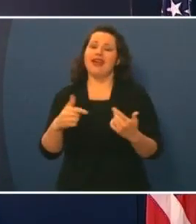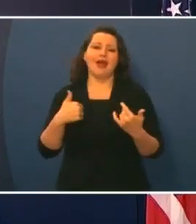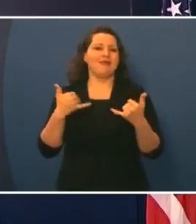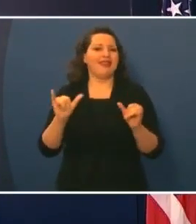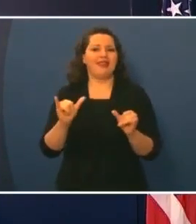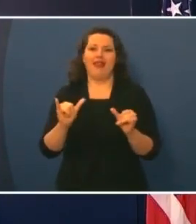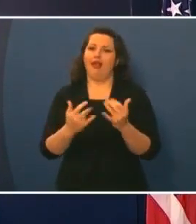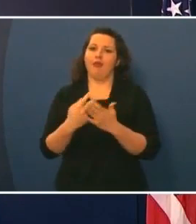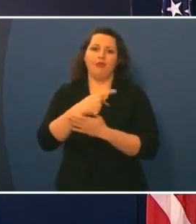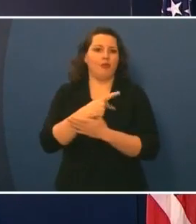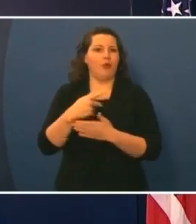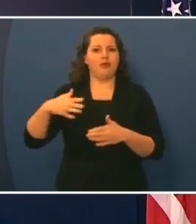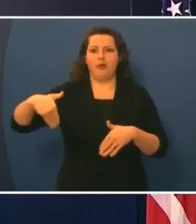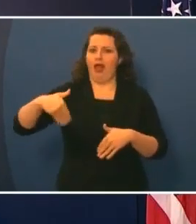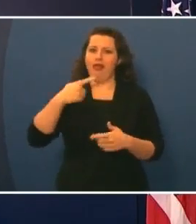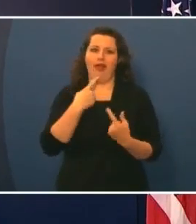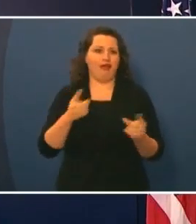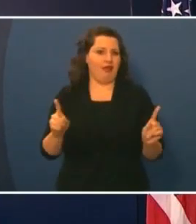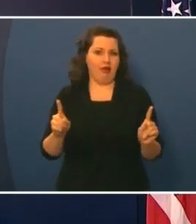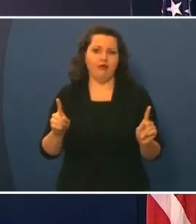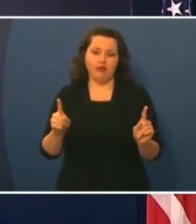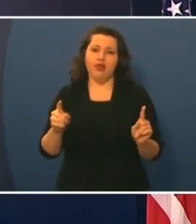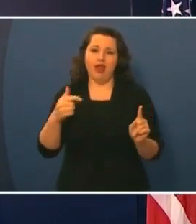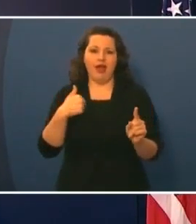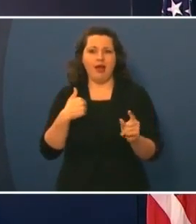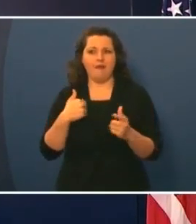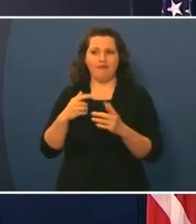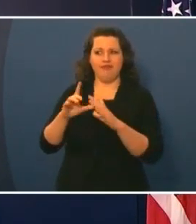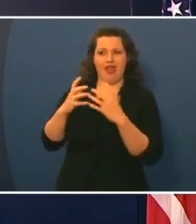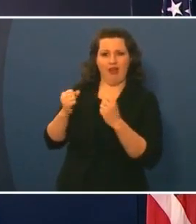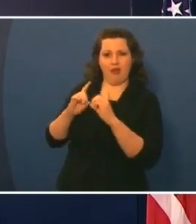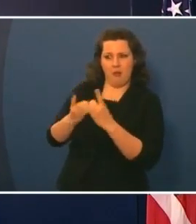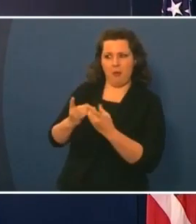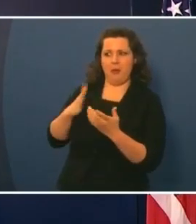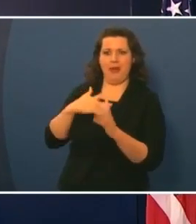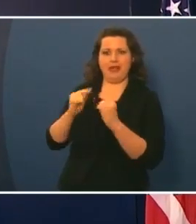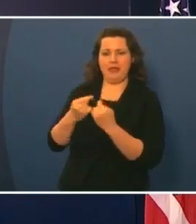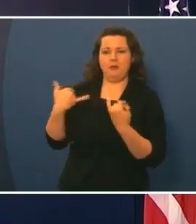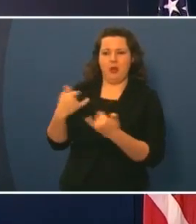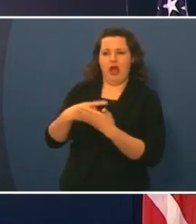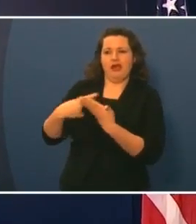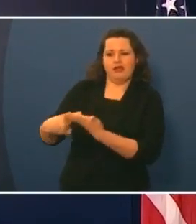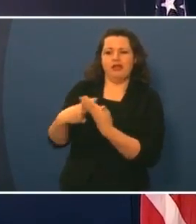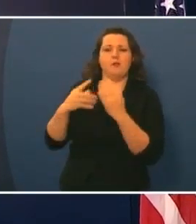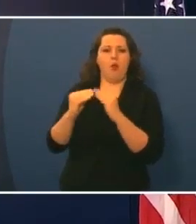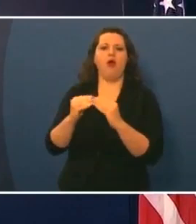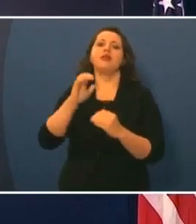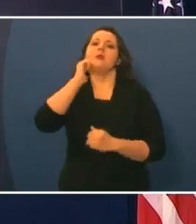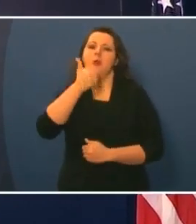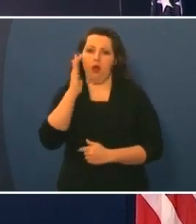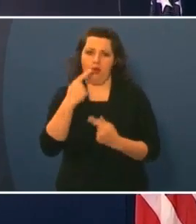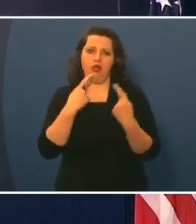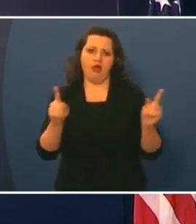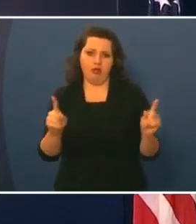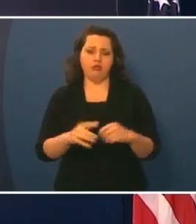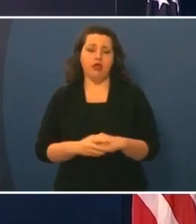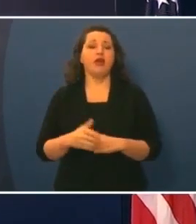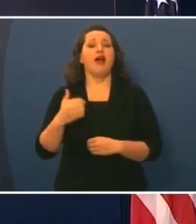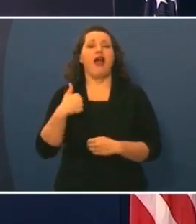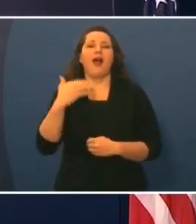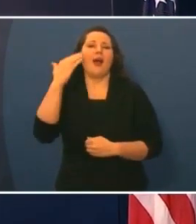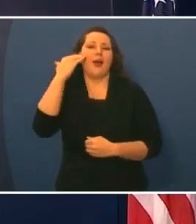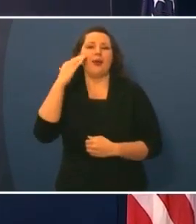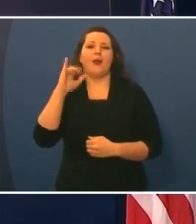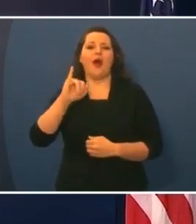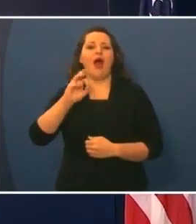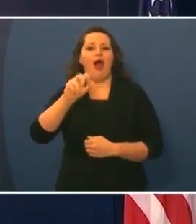still reviewing some information with the Department of Public Health and my team today, and we'll be announcing the new changes tomorrow. I know that